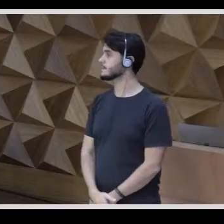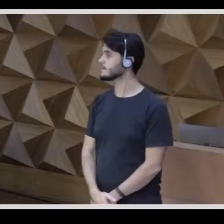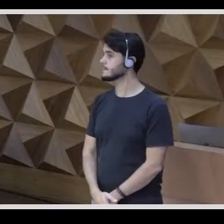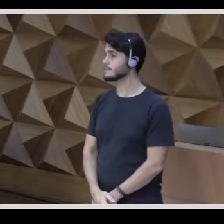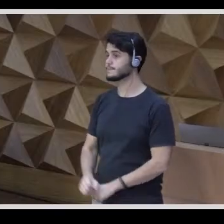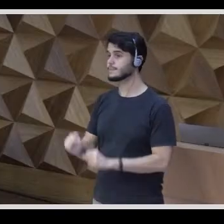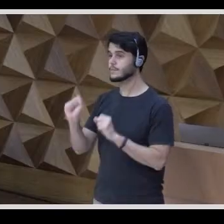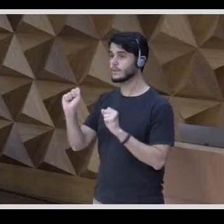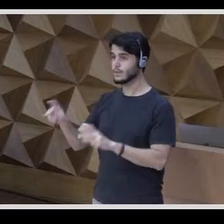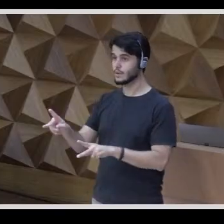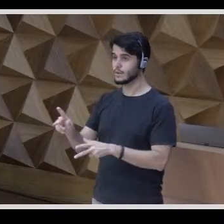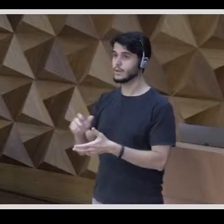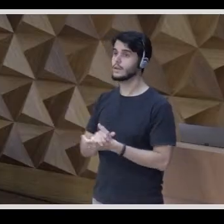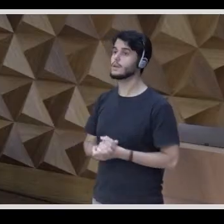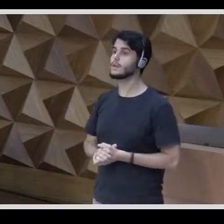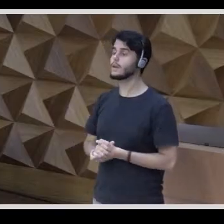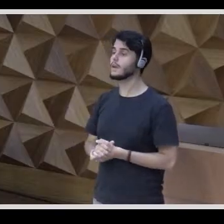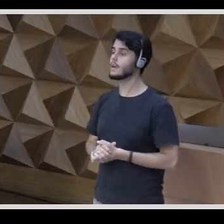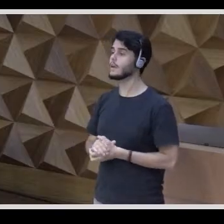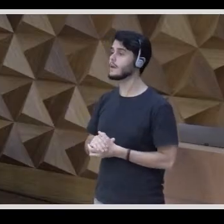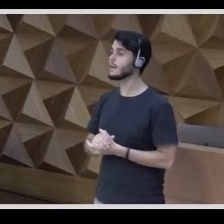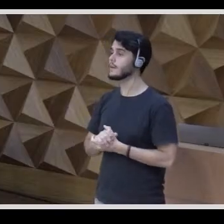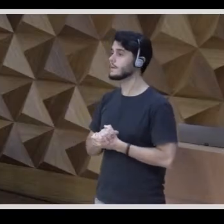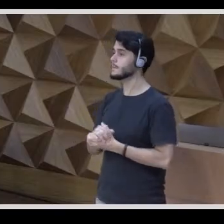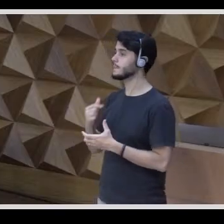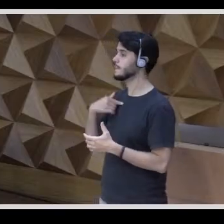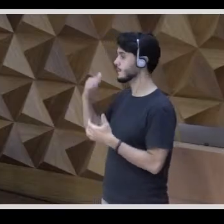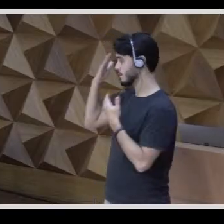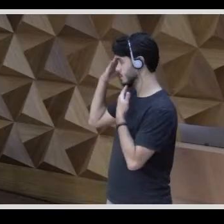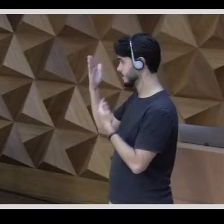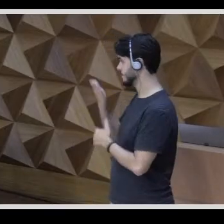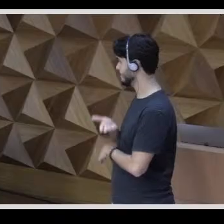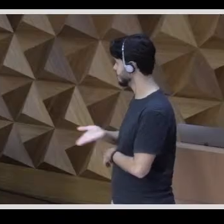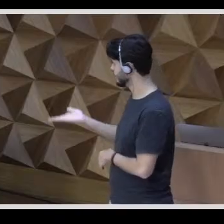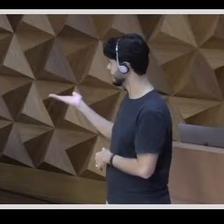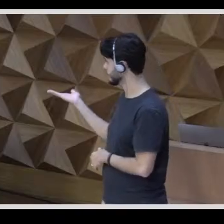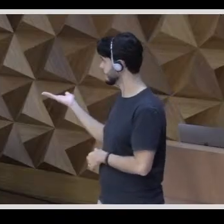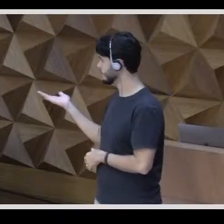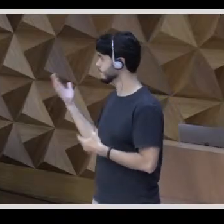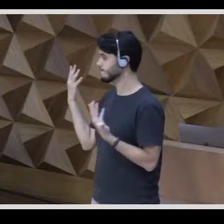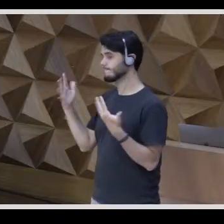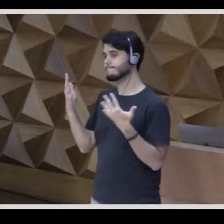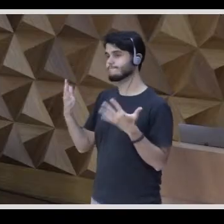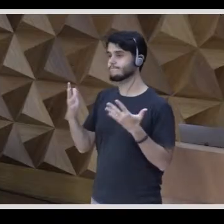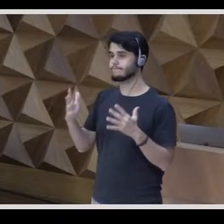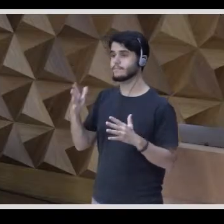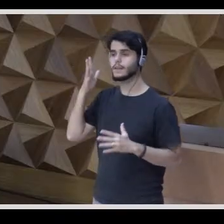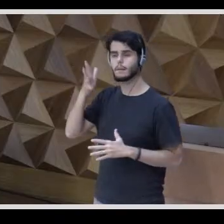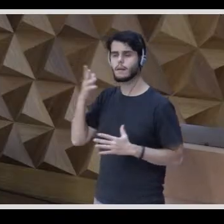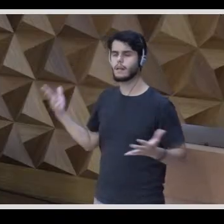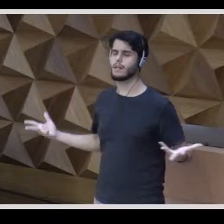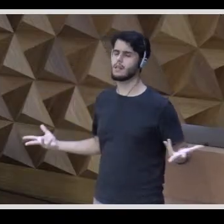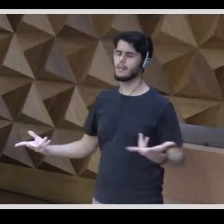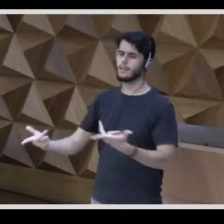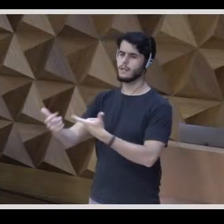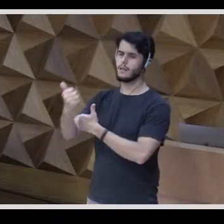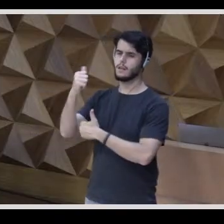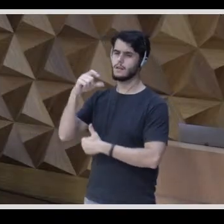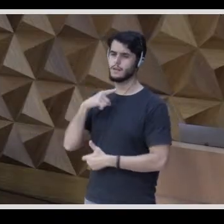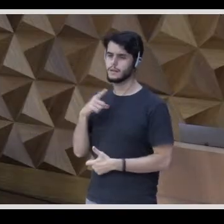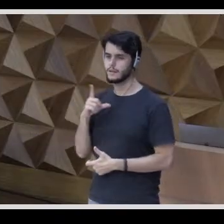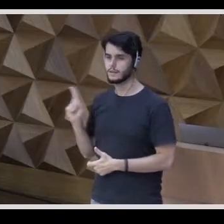Okay. So I want to thank Judy again for a wonderful talk. It's very thought-provoking.